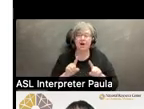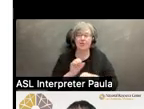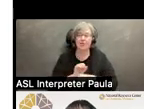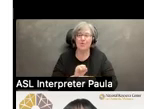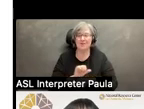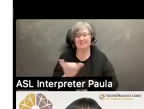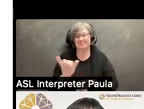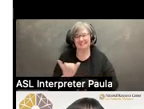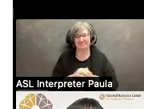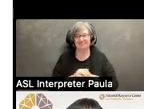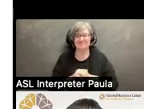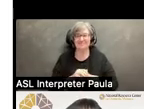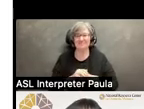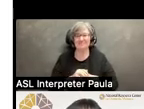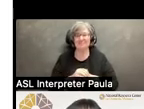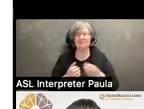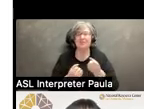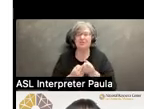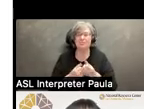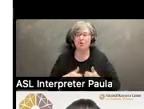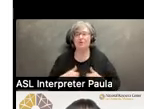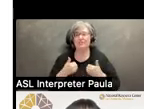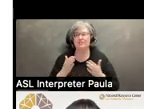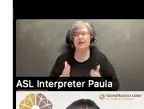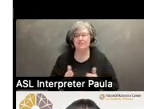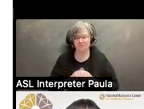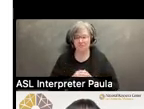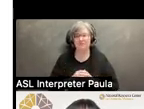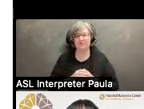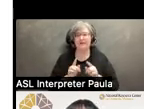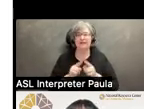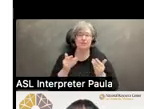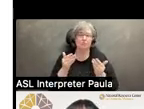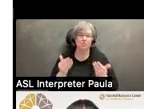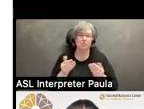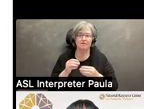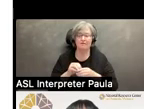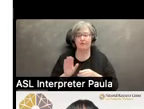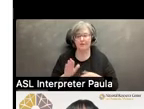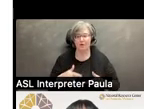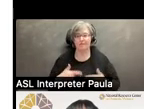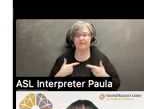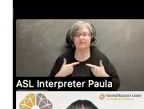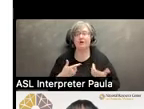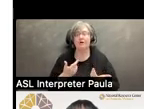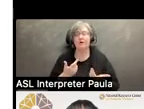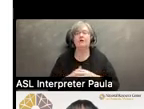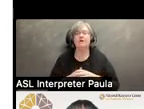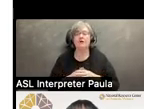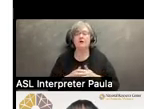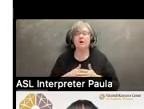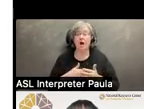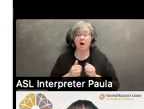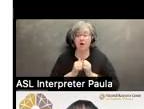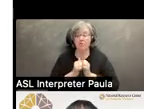same, supporting survivors as they move forward in their lives. I have been with